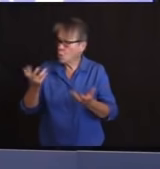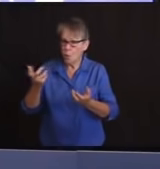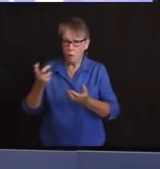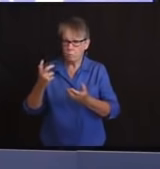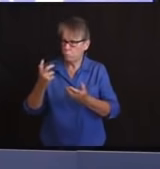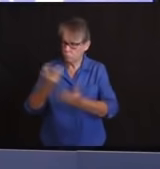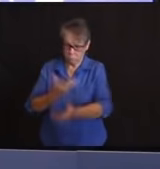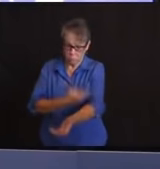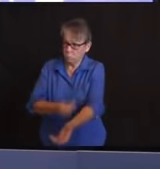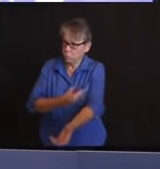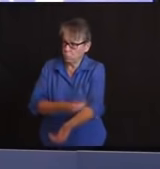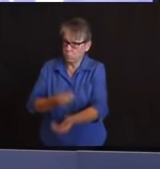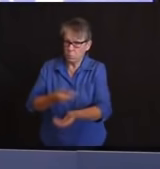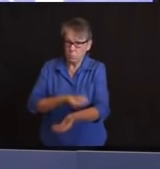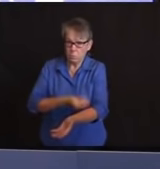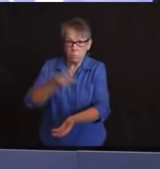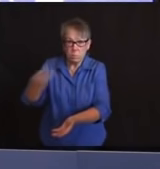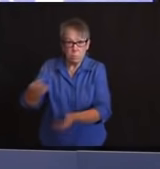prevent COVID-19.